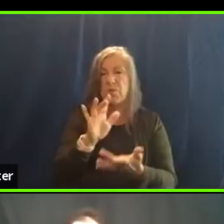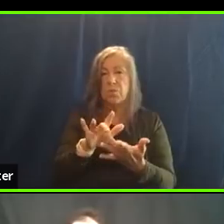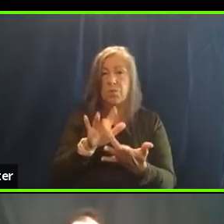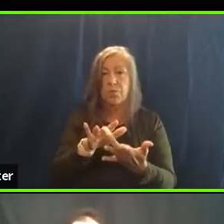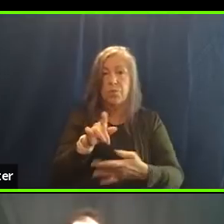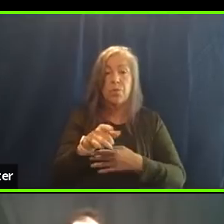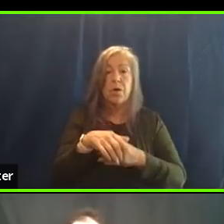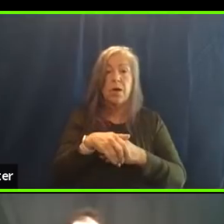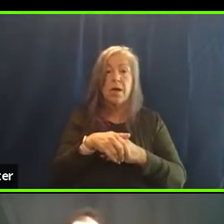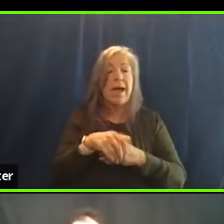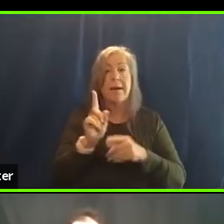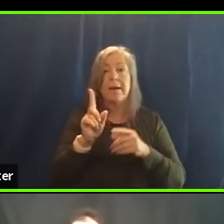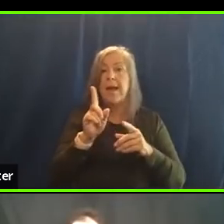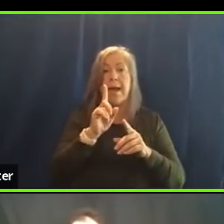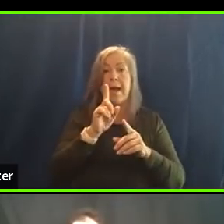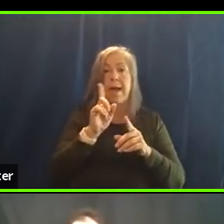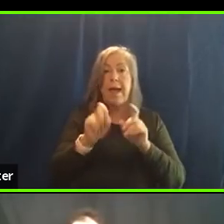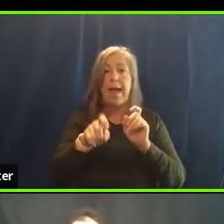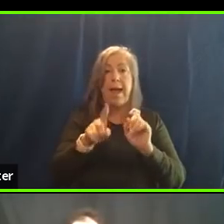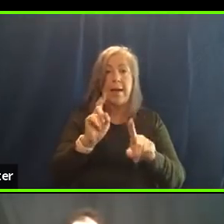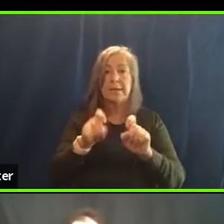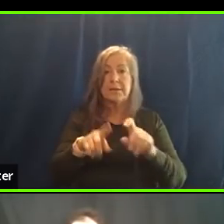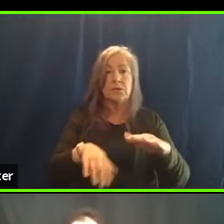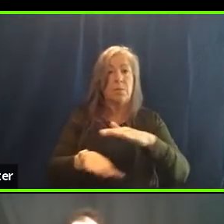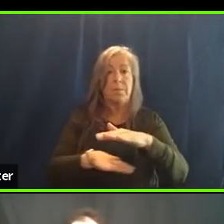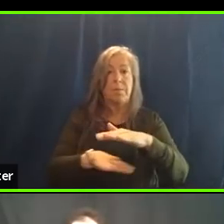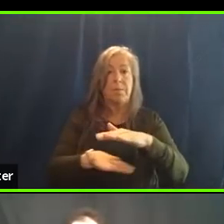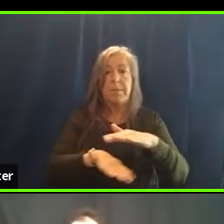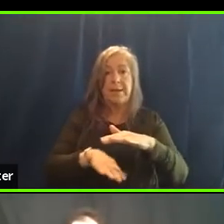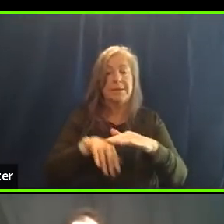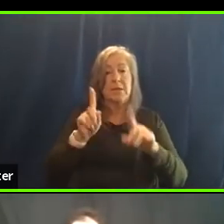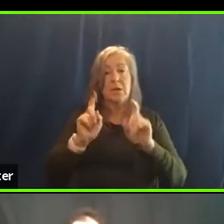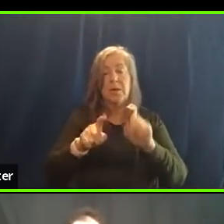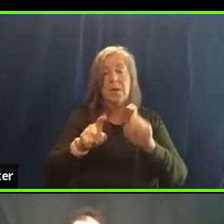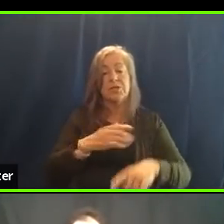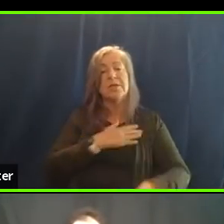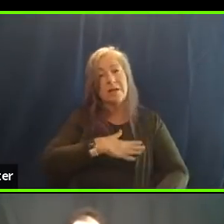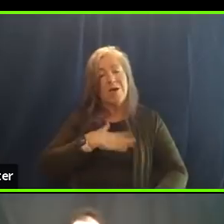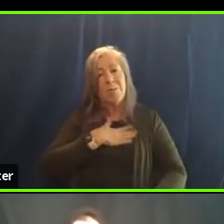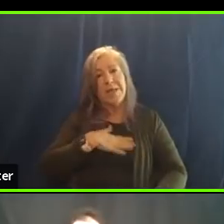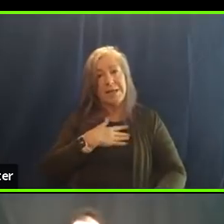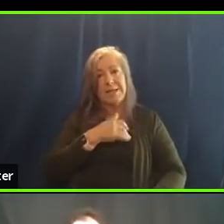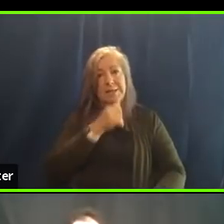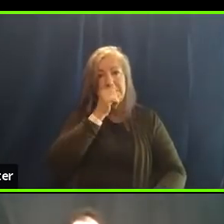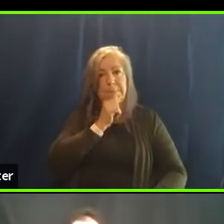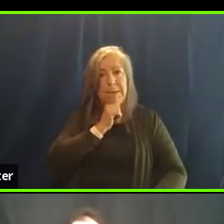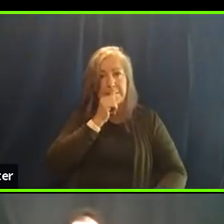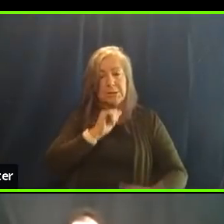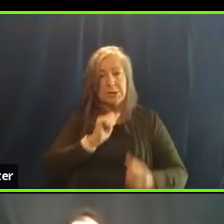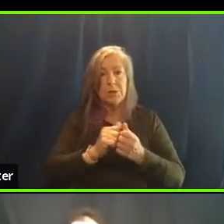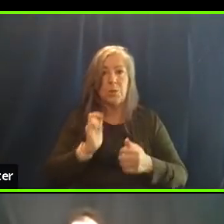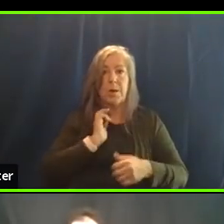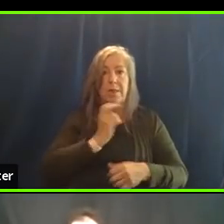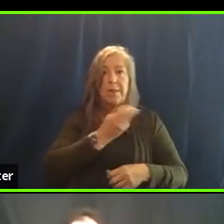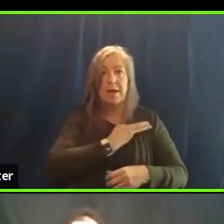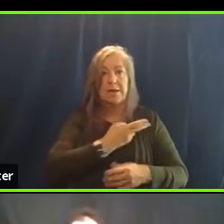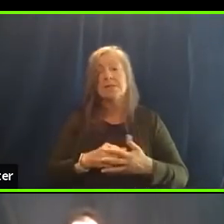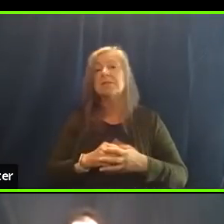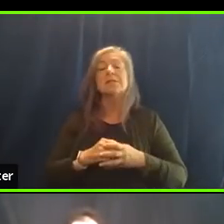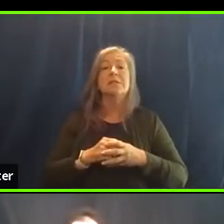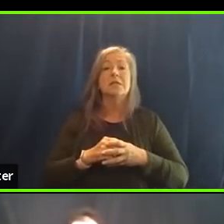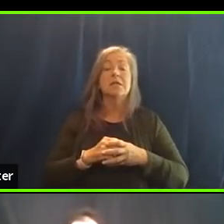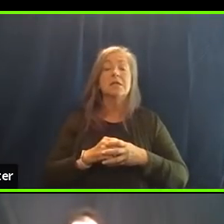questions, and be patient with us when we do that. The questions we will ask you should all just be based